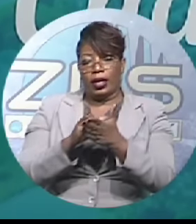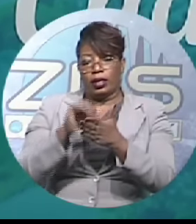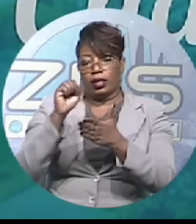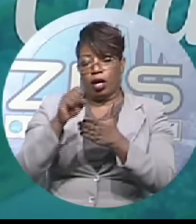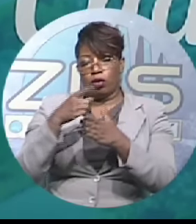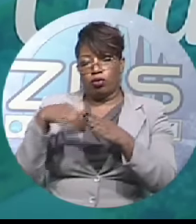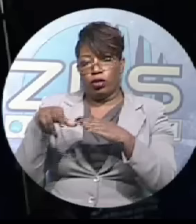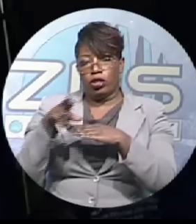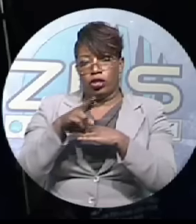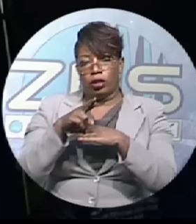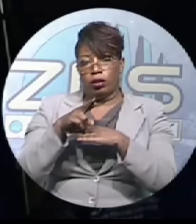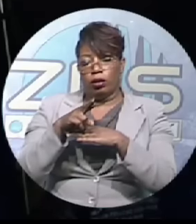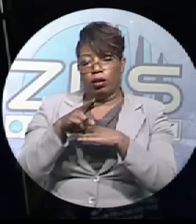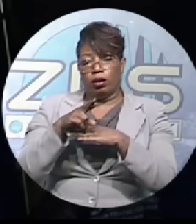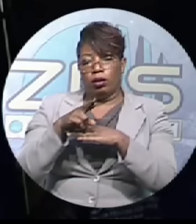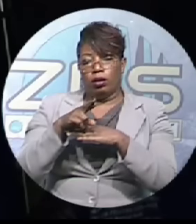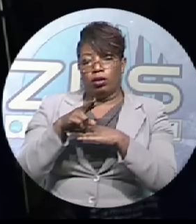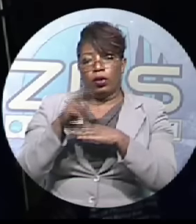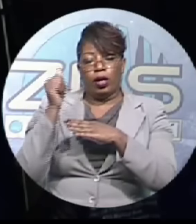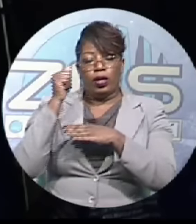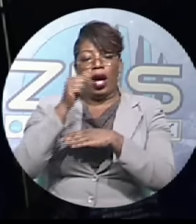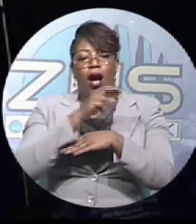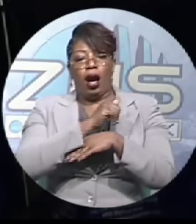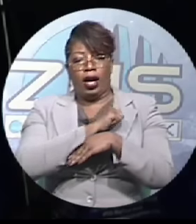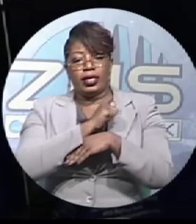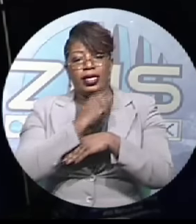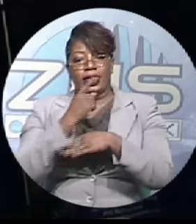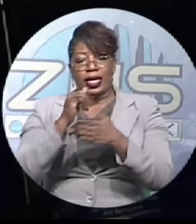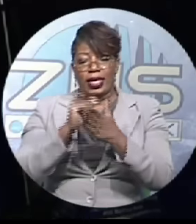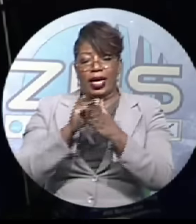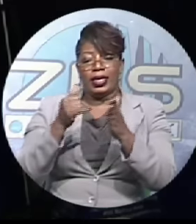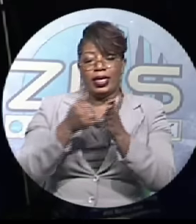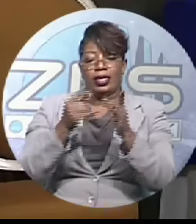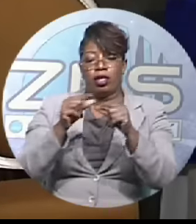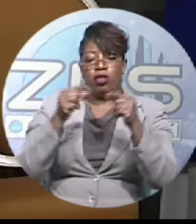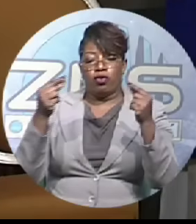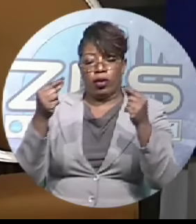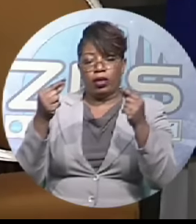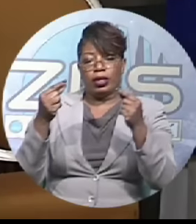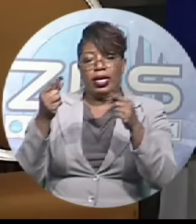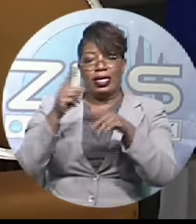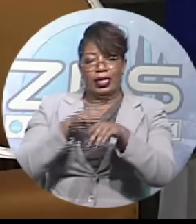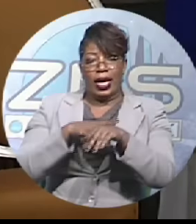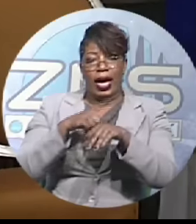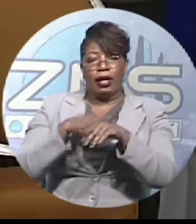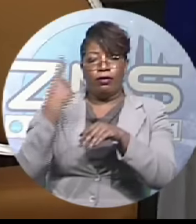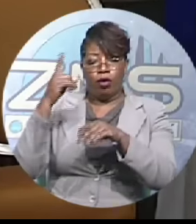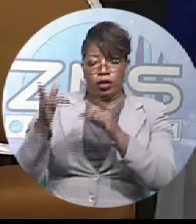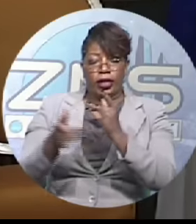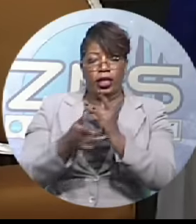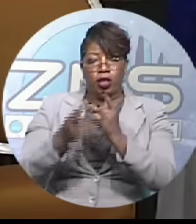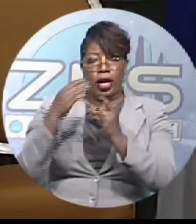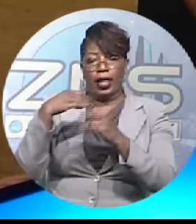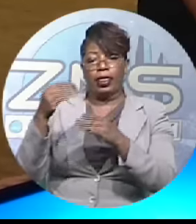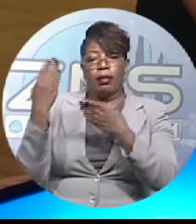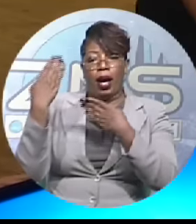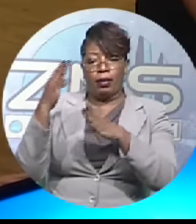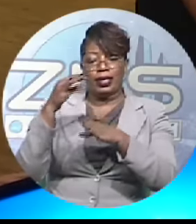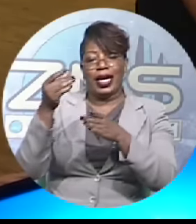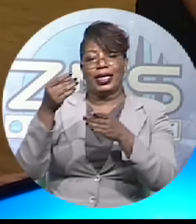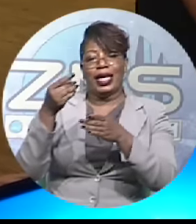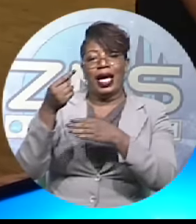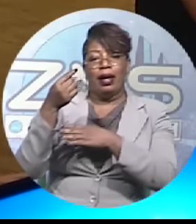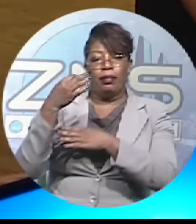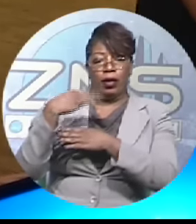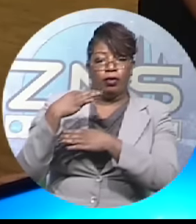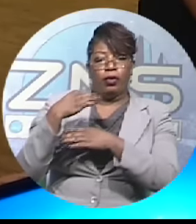Lance Artis, spoke highly of the event, adding that it is a great time for technology. Artis says the Bahamas can capitalize by